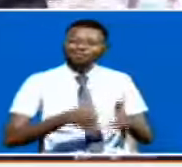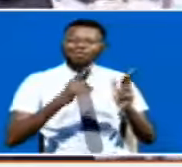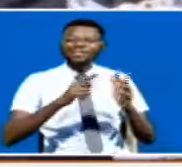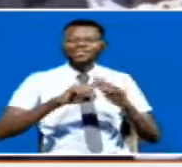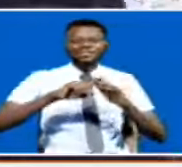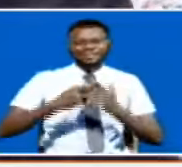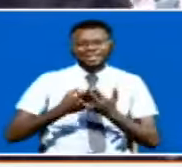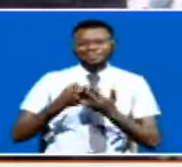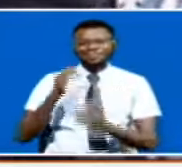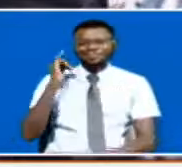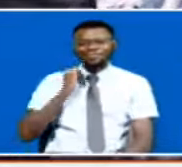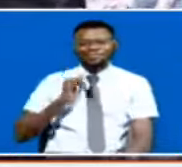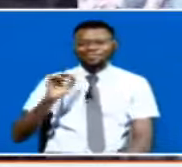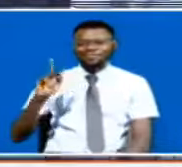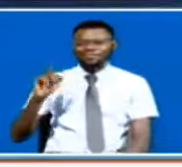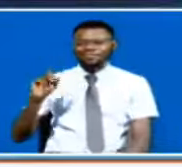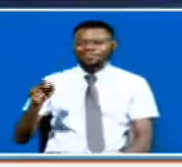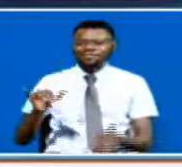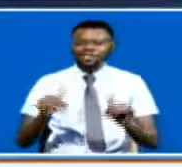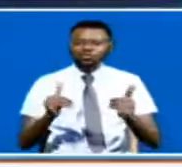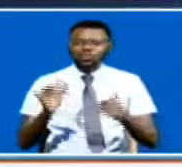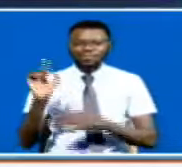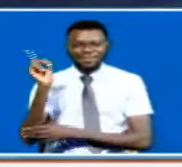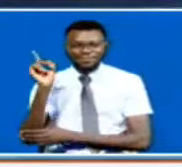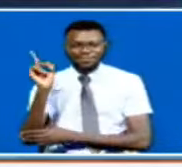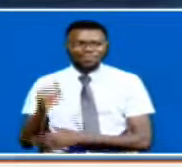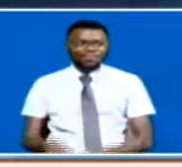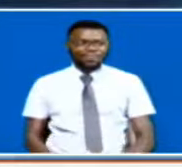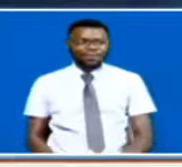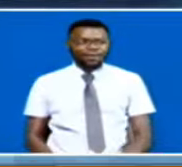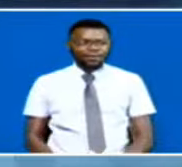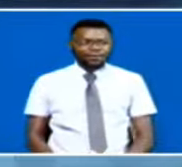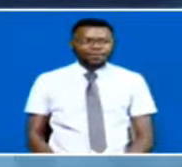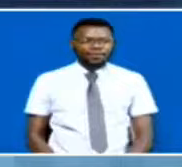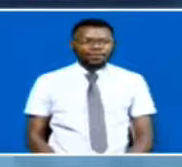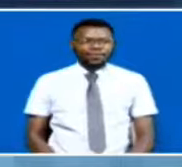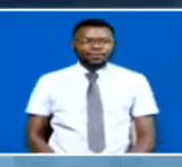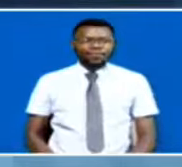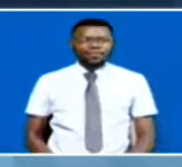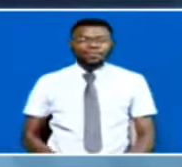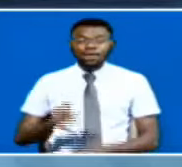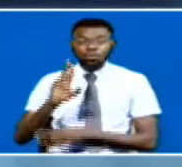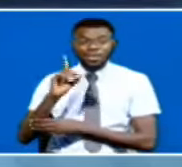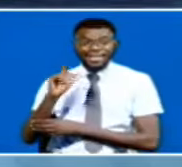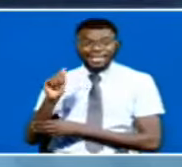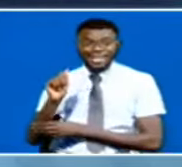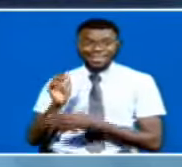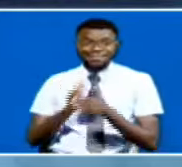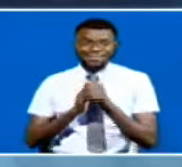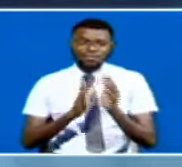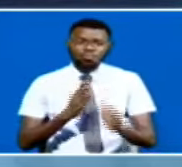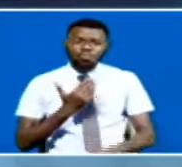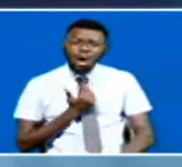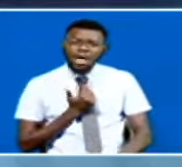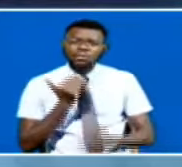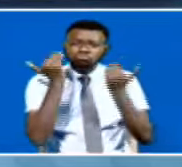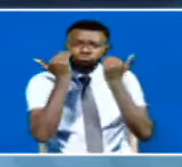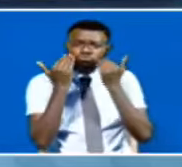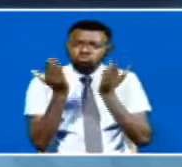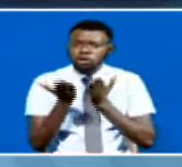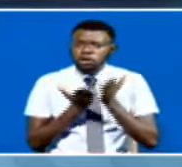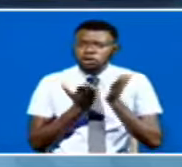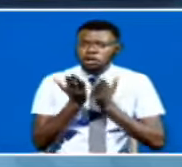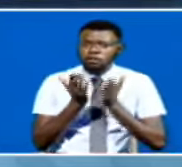City News, Nairobi. And a section of UDA leaders now want the Judicial Service Act to be amended to tame